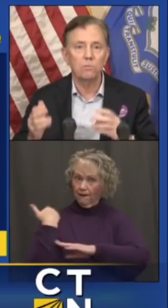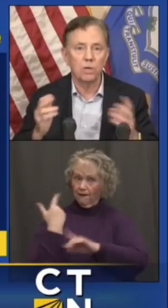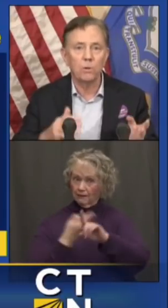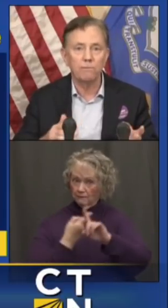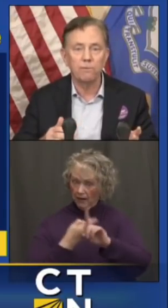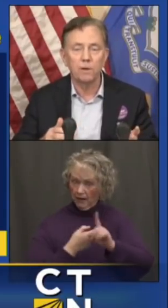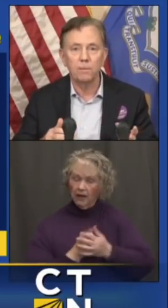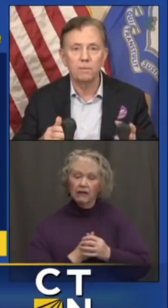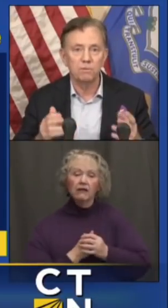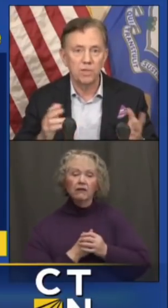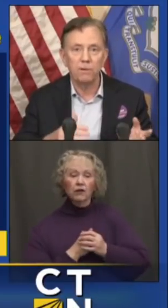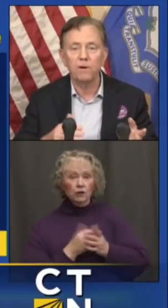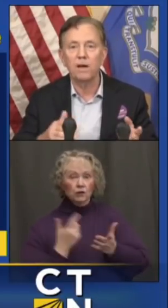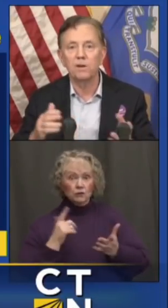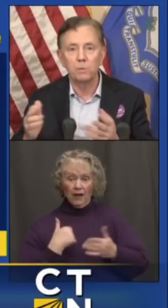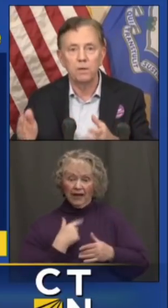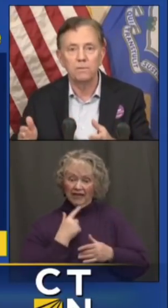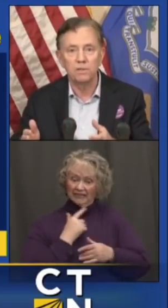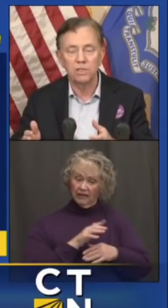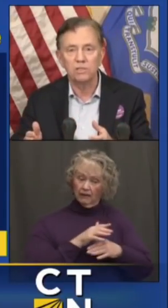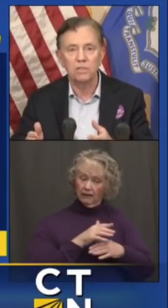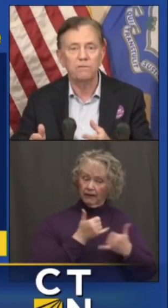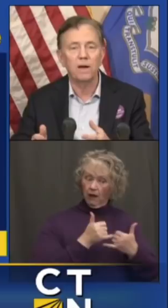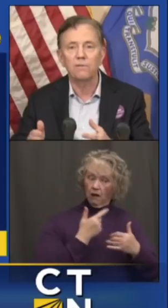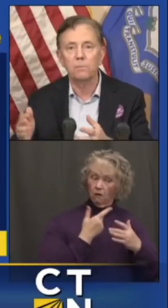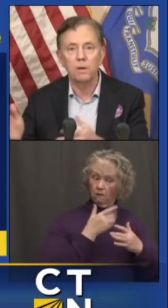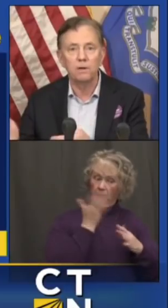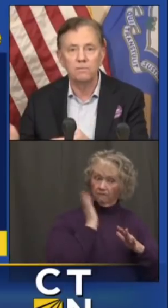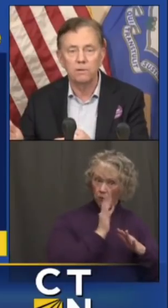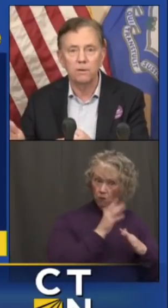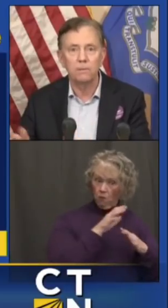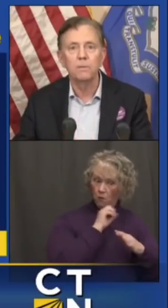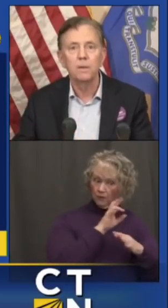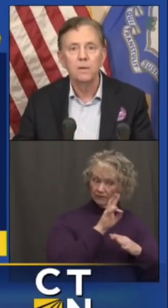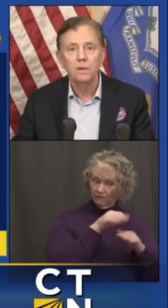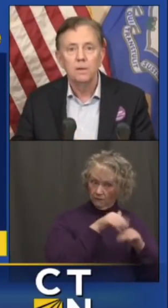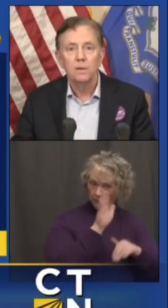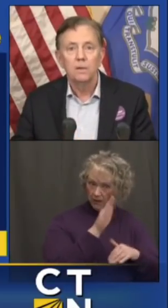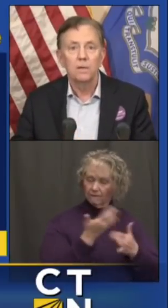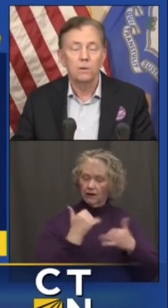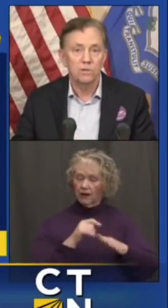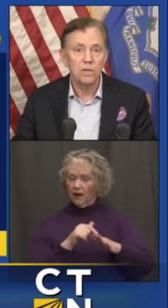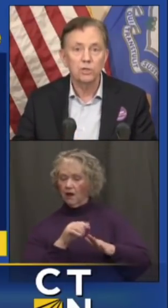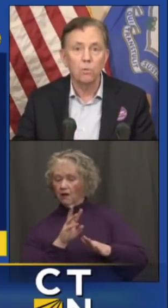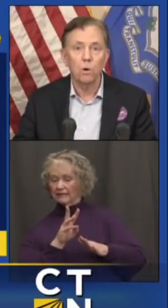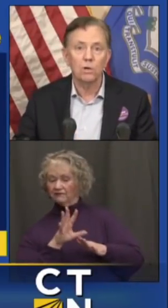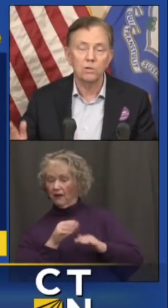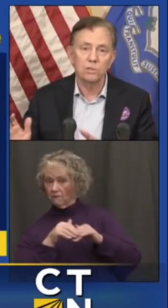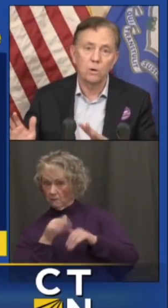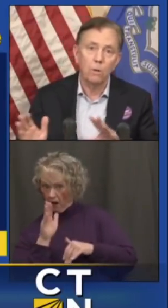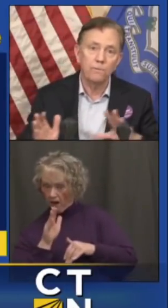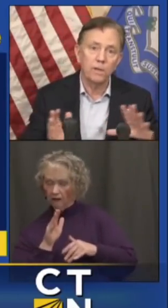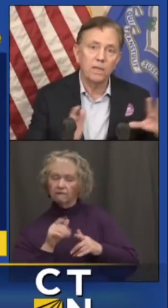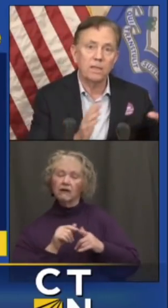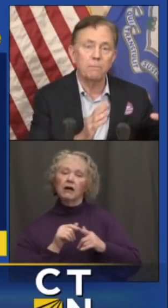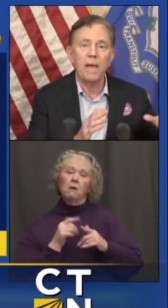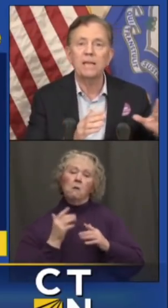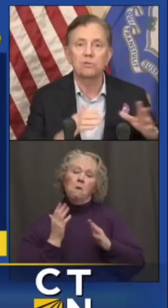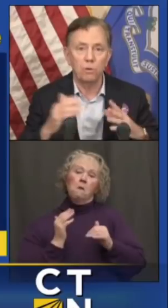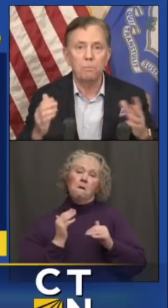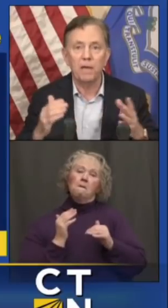tell you we're going from 75 and above to 65 and above, to, essential workers, hopefully